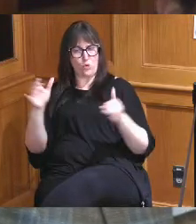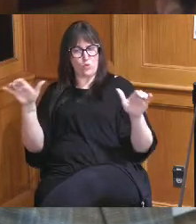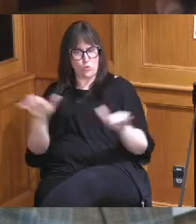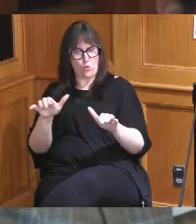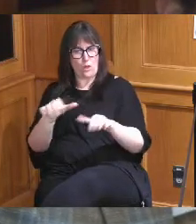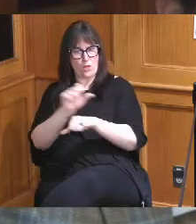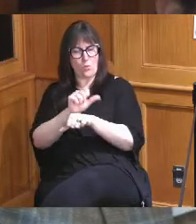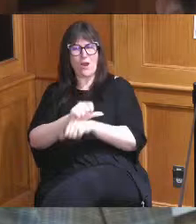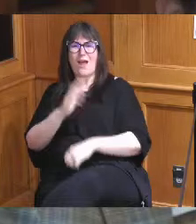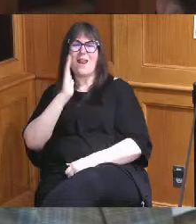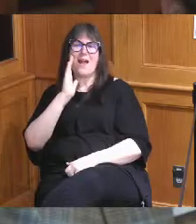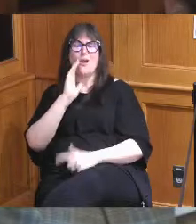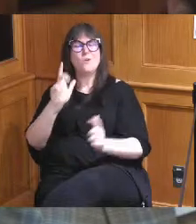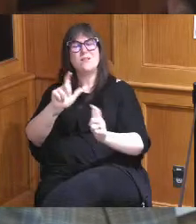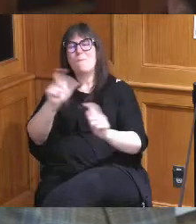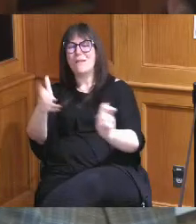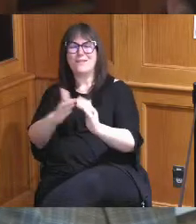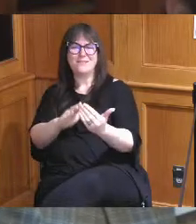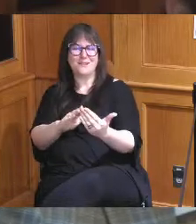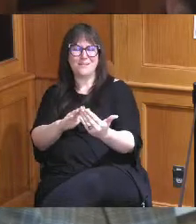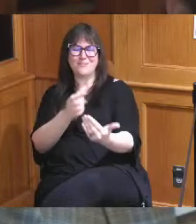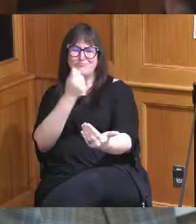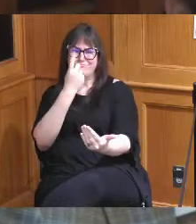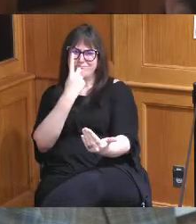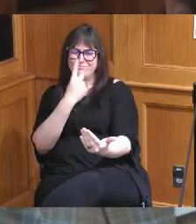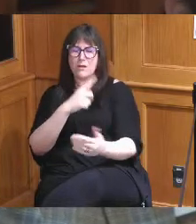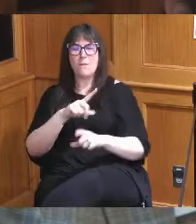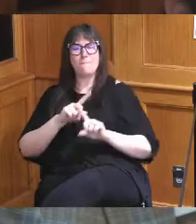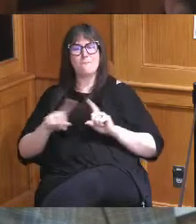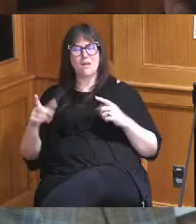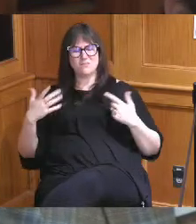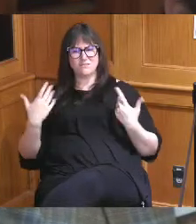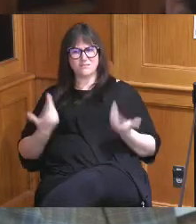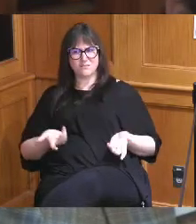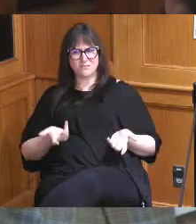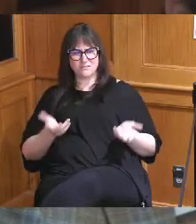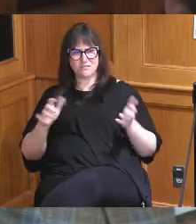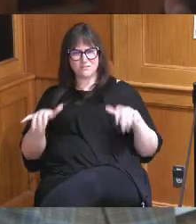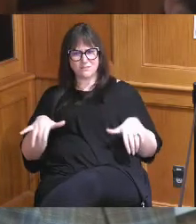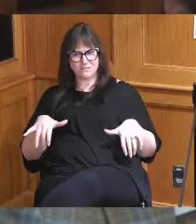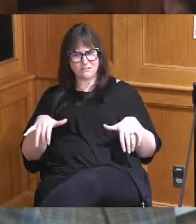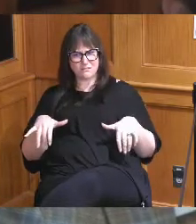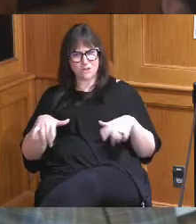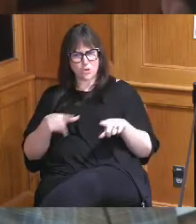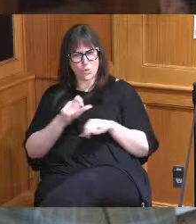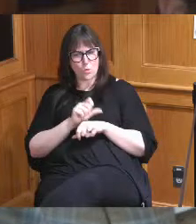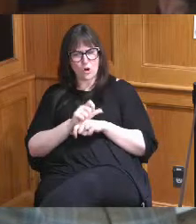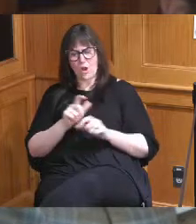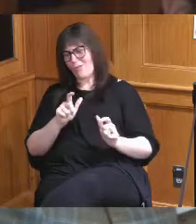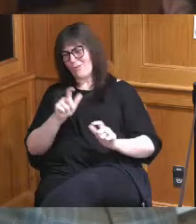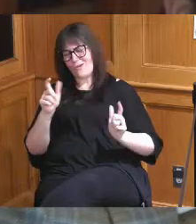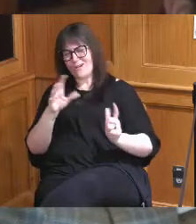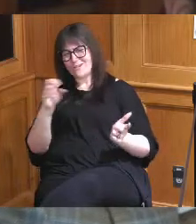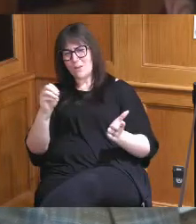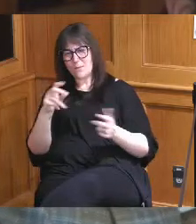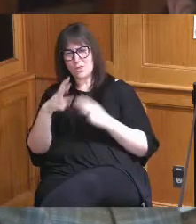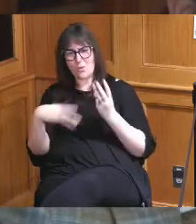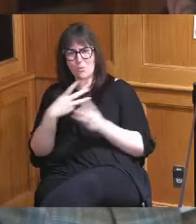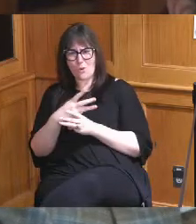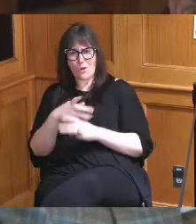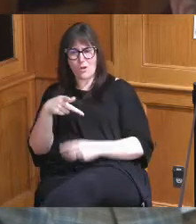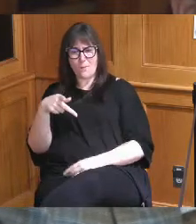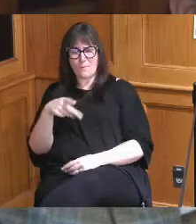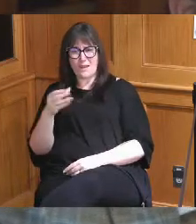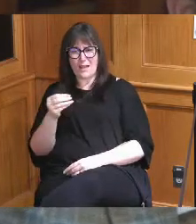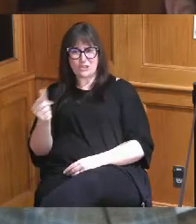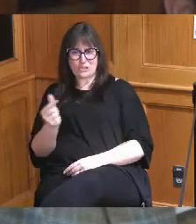city part, but it's like you work with one of the greatest companies in the world, Procter & Gamble,